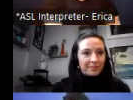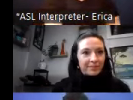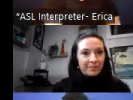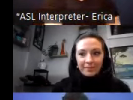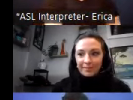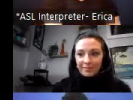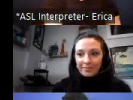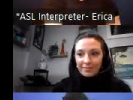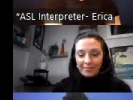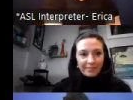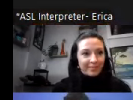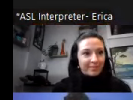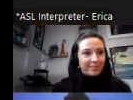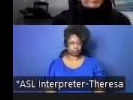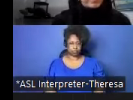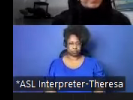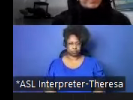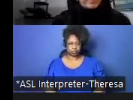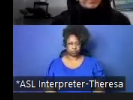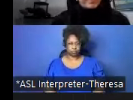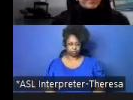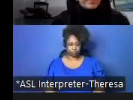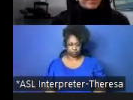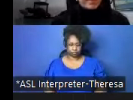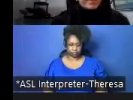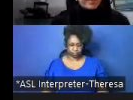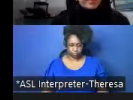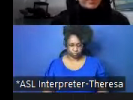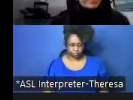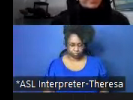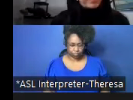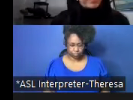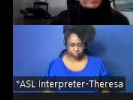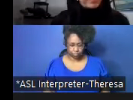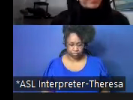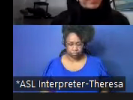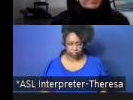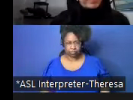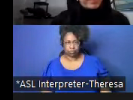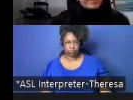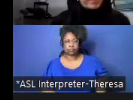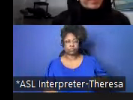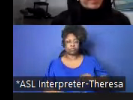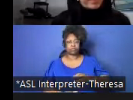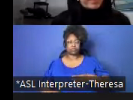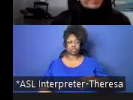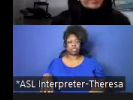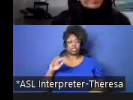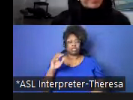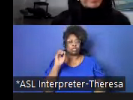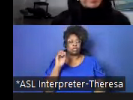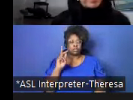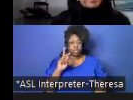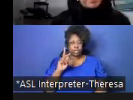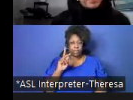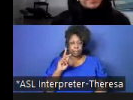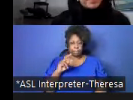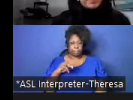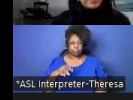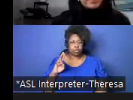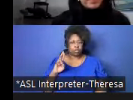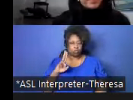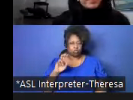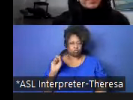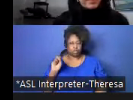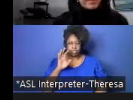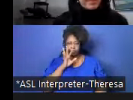Okay, switching now. We should be good. Thank you. Okay. Yeah. In response,